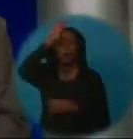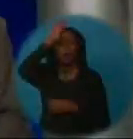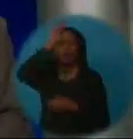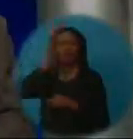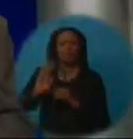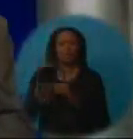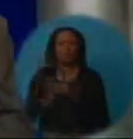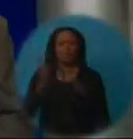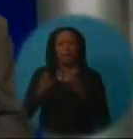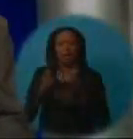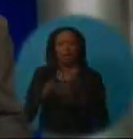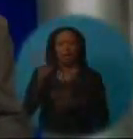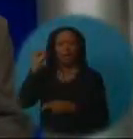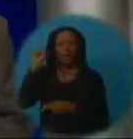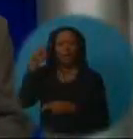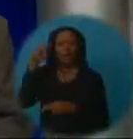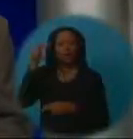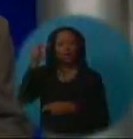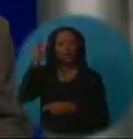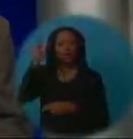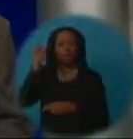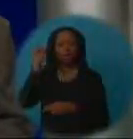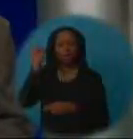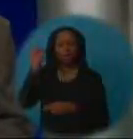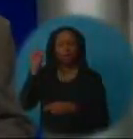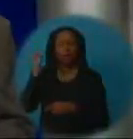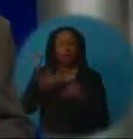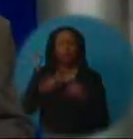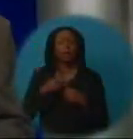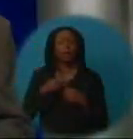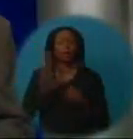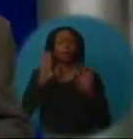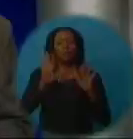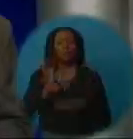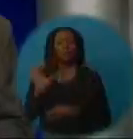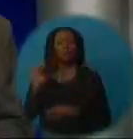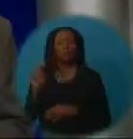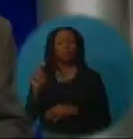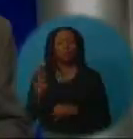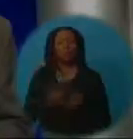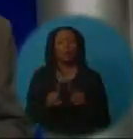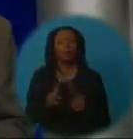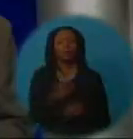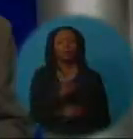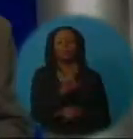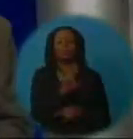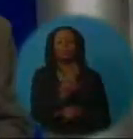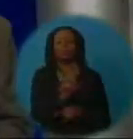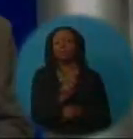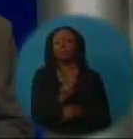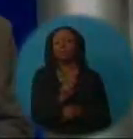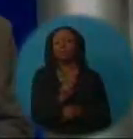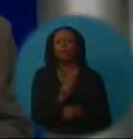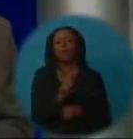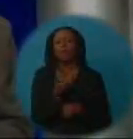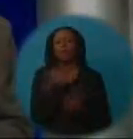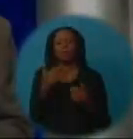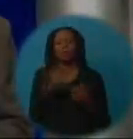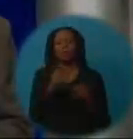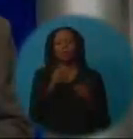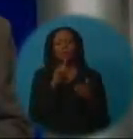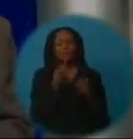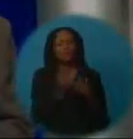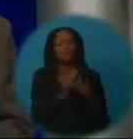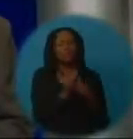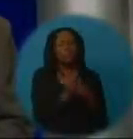batsman Sean Marsh made a wonderful 81, but Sri Lanka finished the first day of their third test in Colombo with a slight edge